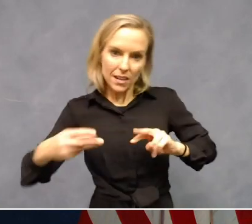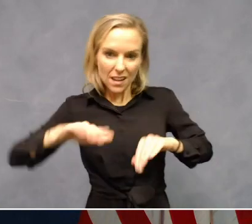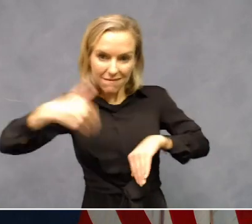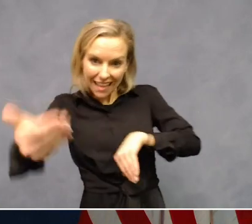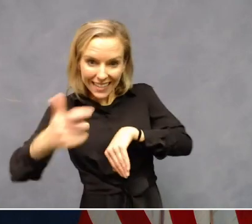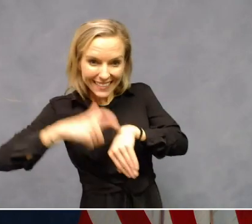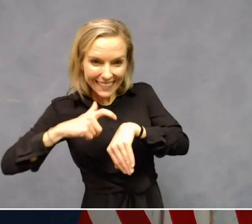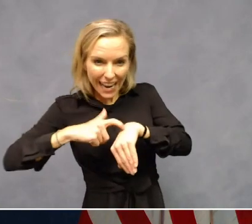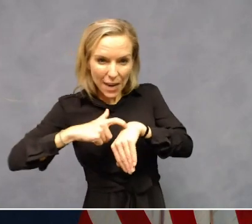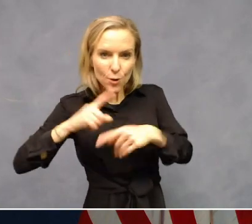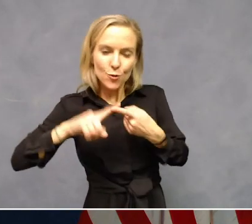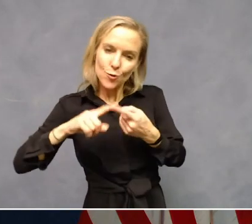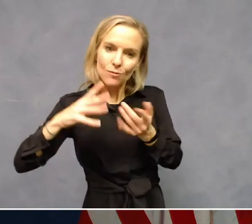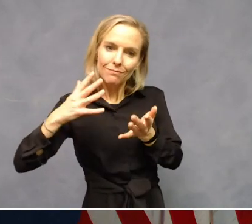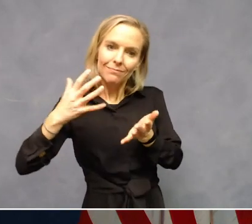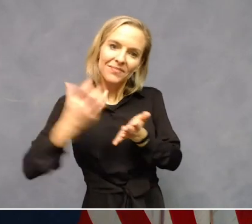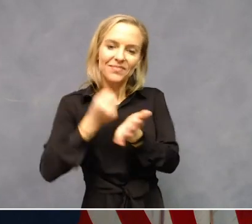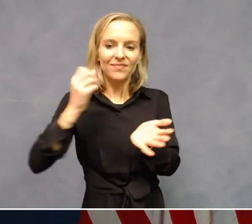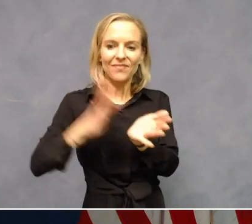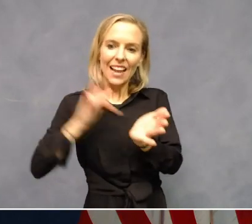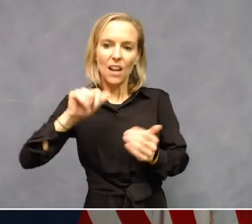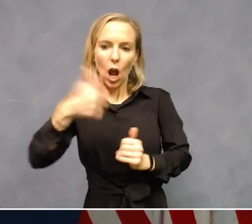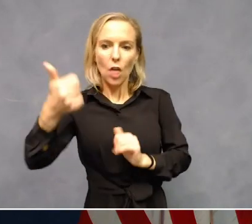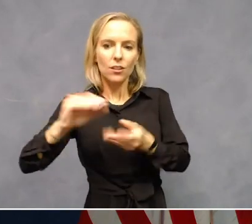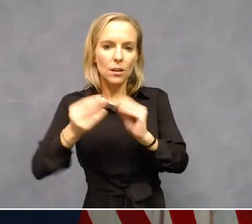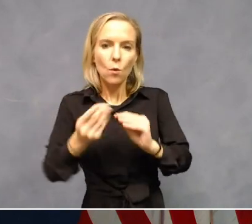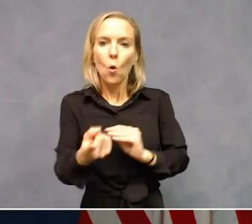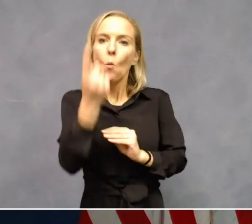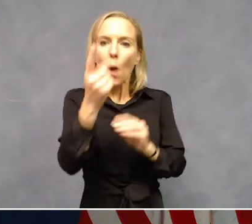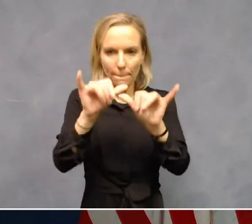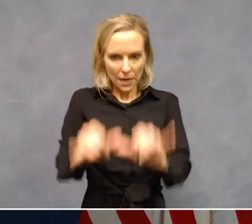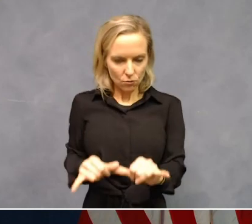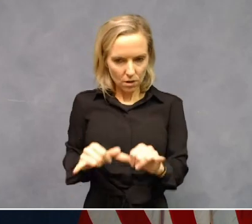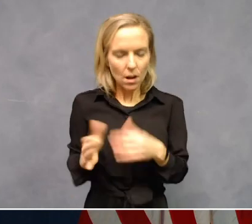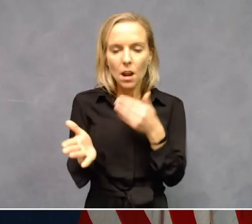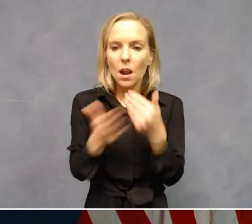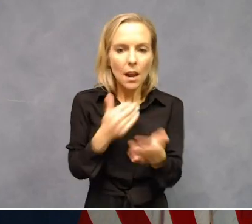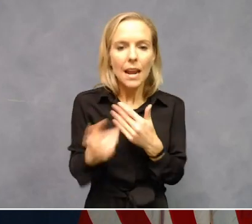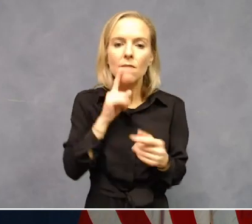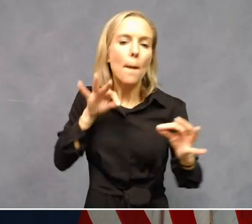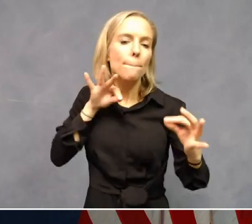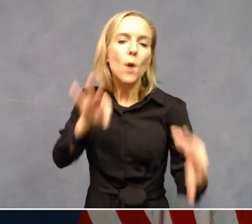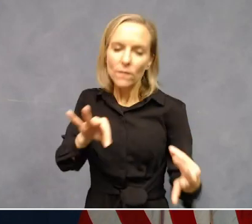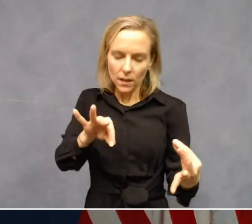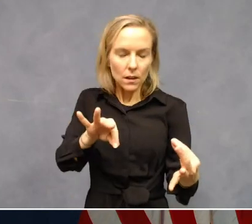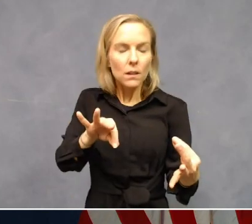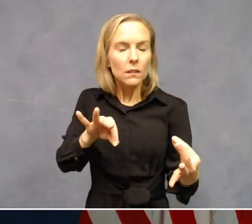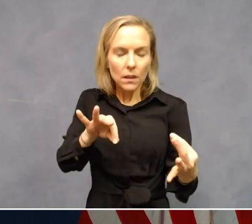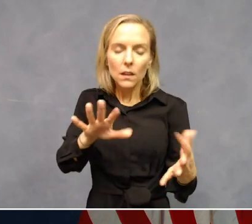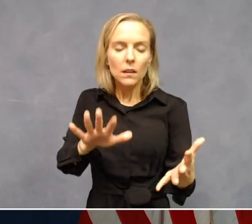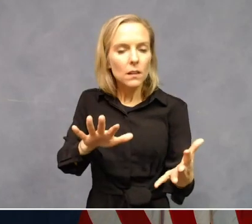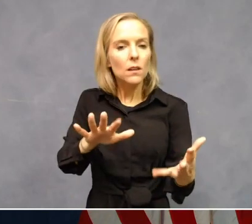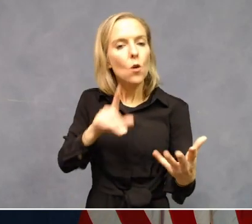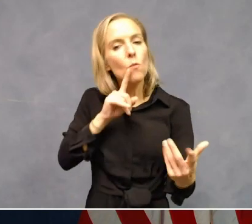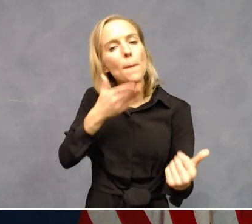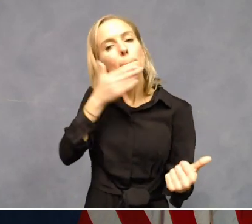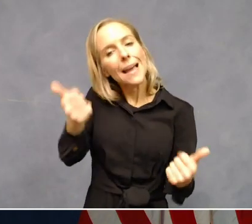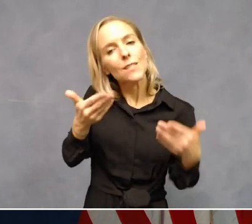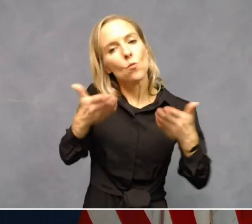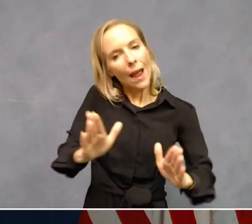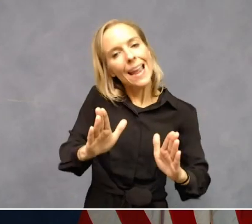to use other numbers? One metric, even if it's not perfect, is going to be the best way to